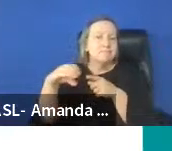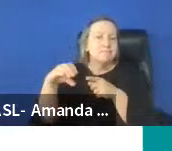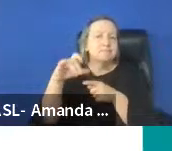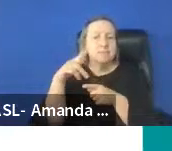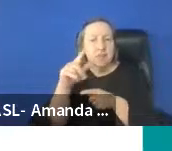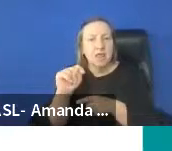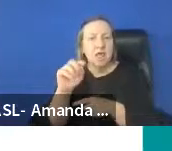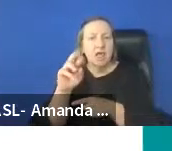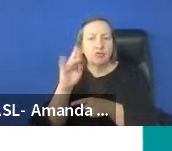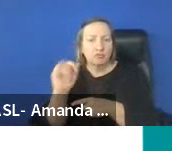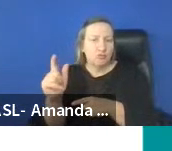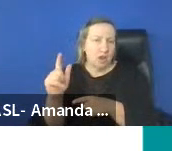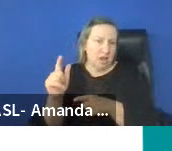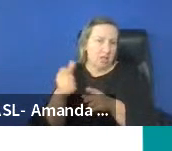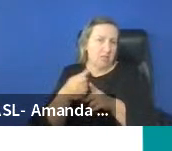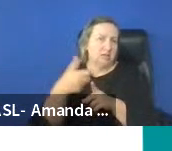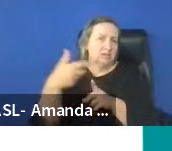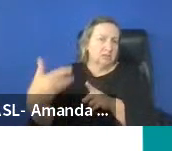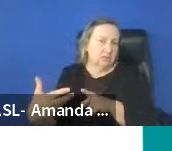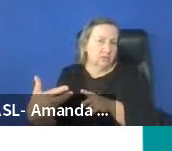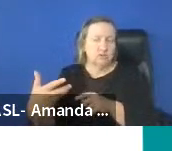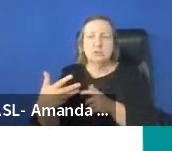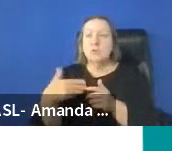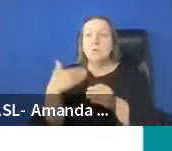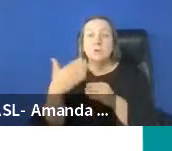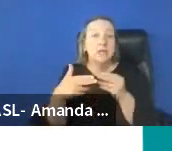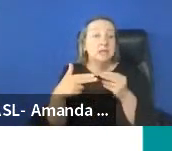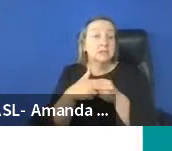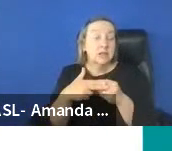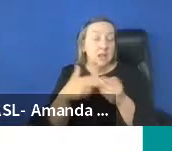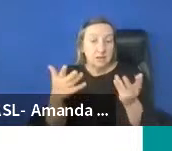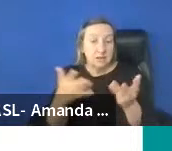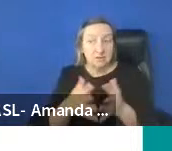extension. So let's go to the next slide, please.